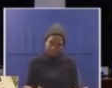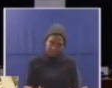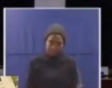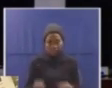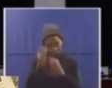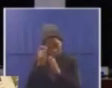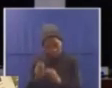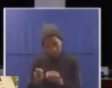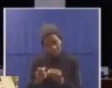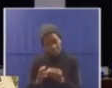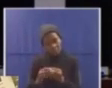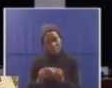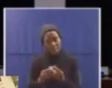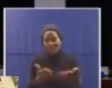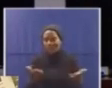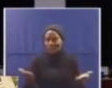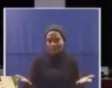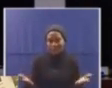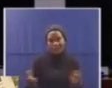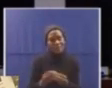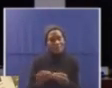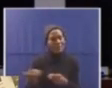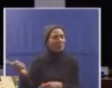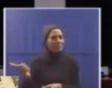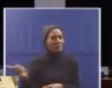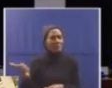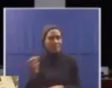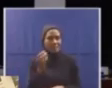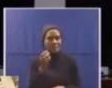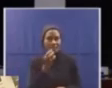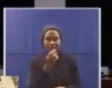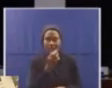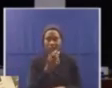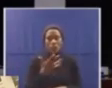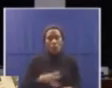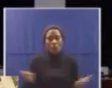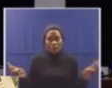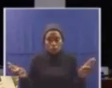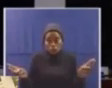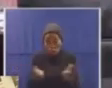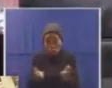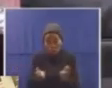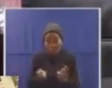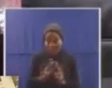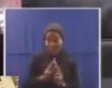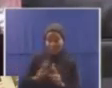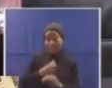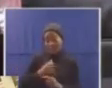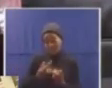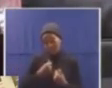honorable members, Honorable Meshoe, they say they want a short version of my answer.